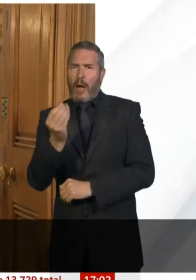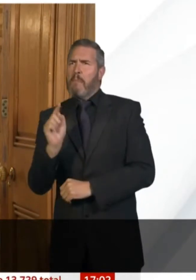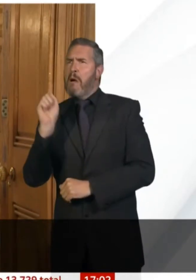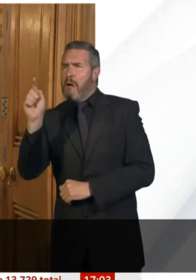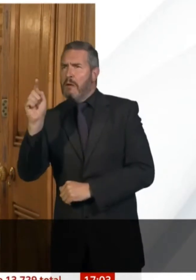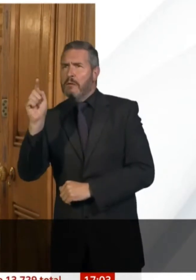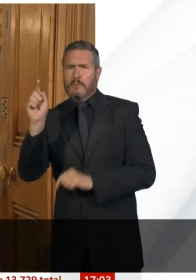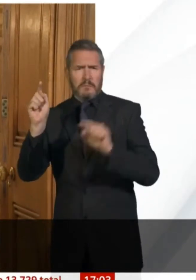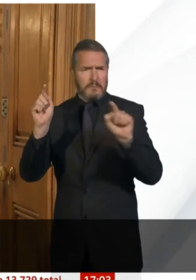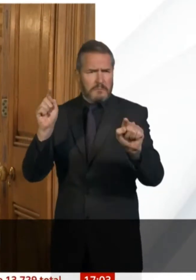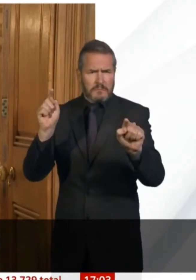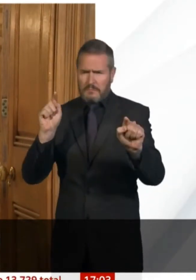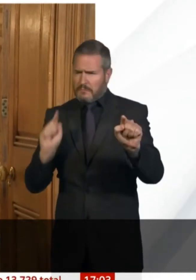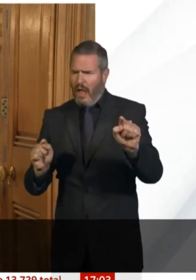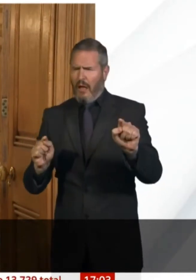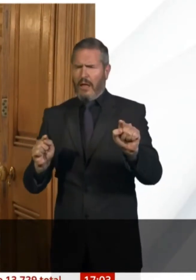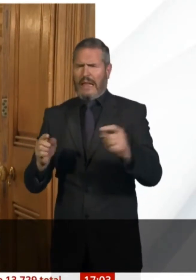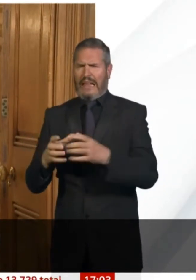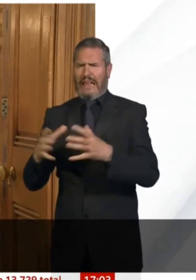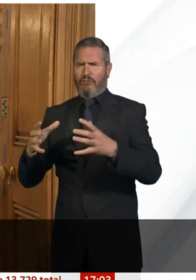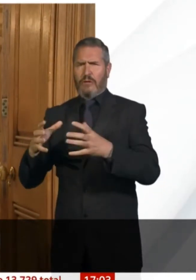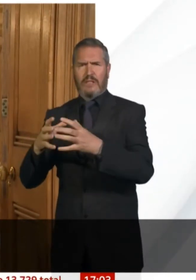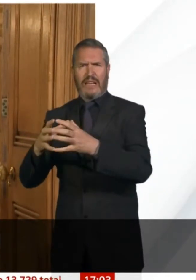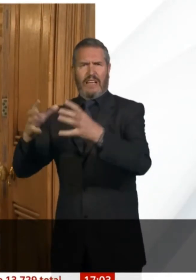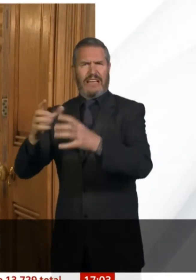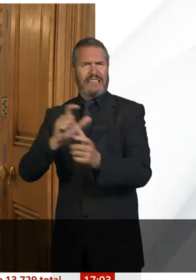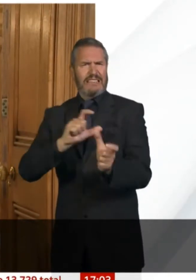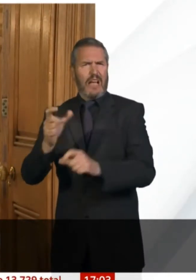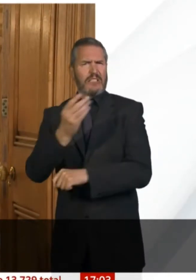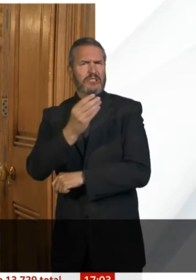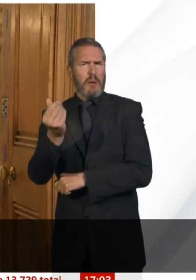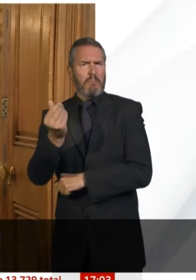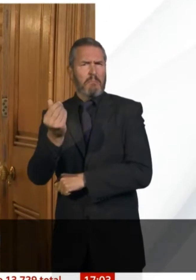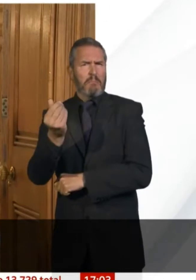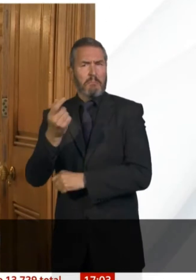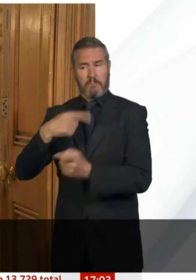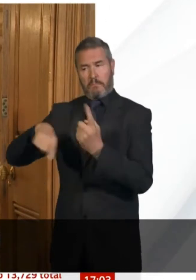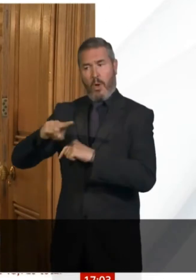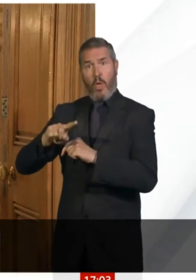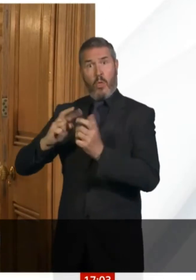are still likely to be increasing. SAGE assessed that the rate of